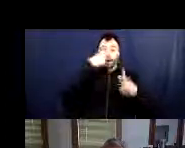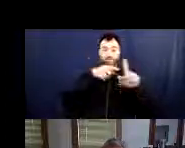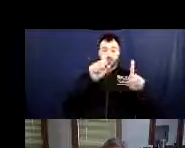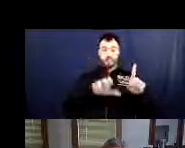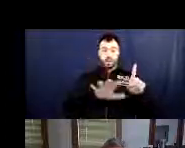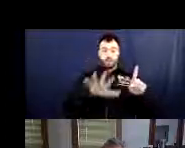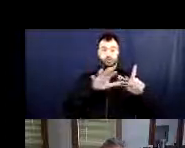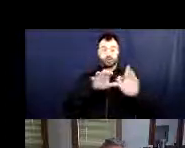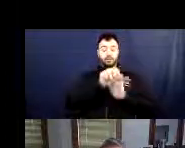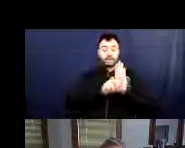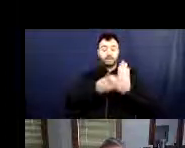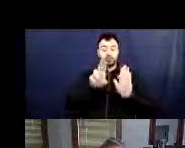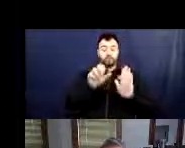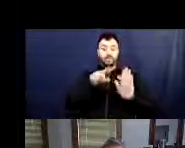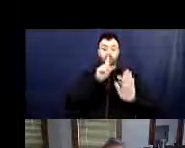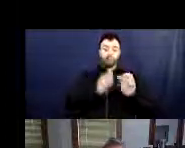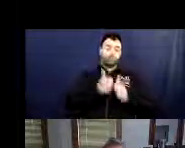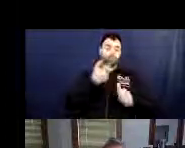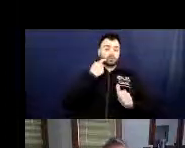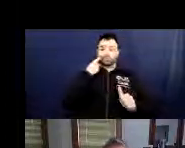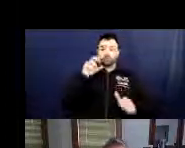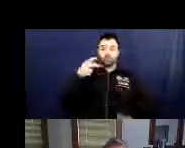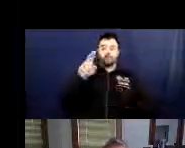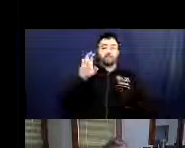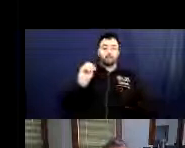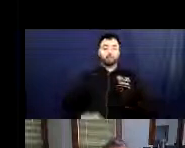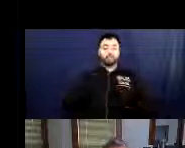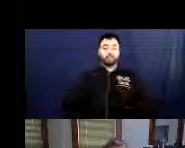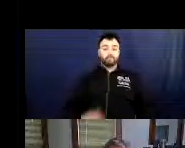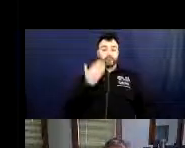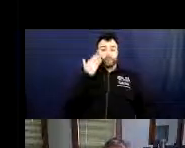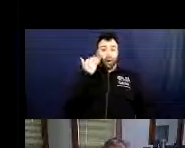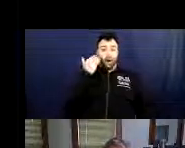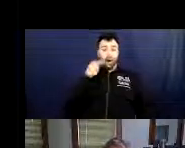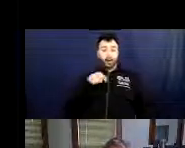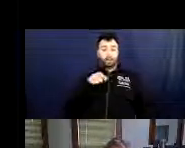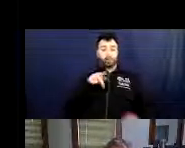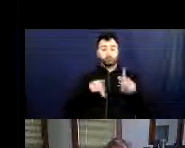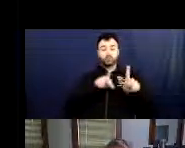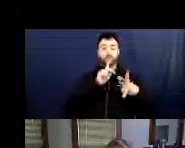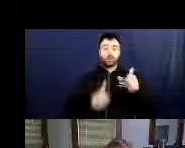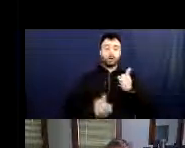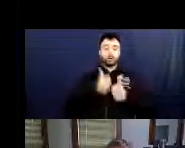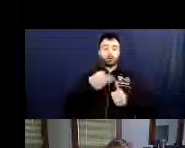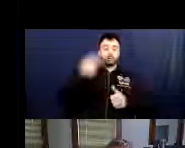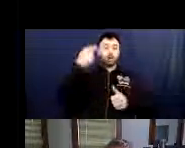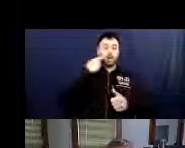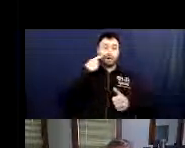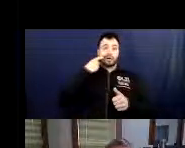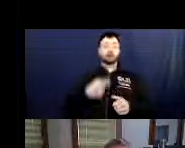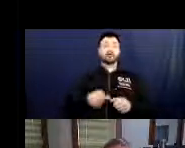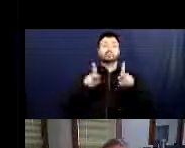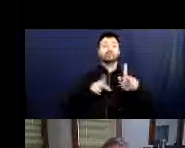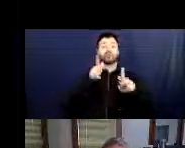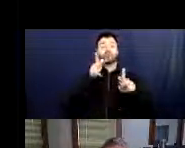possibly. And that's partly because the medics during the Civil War used opium